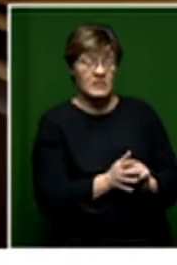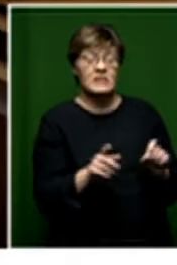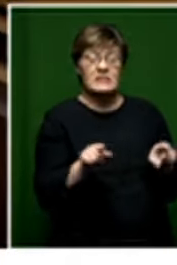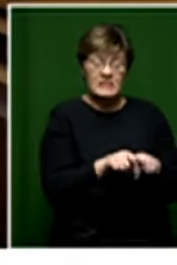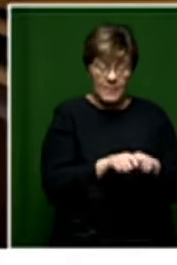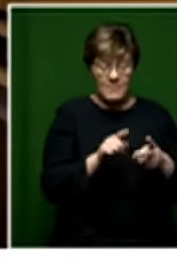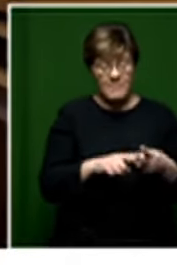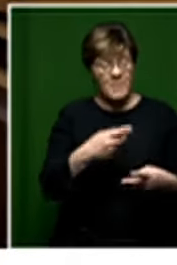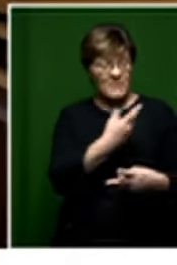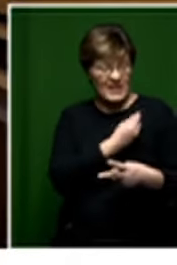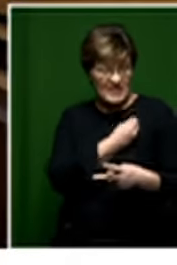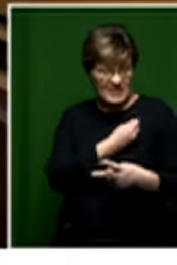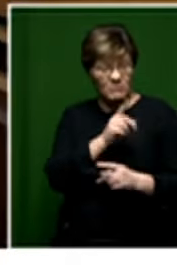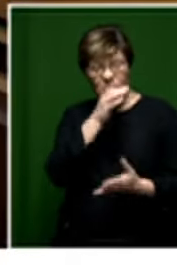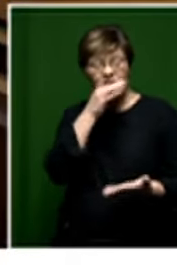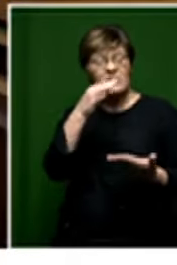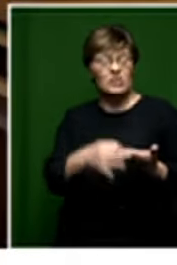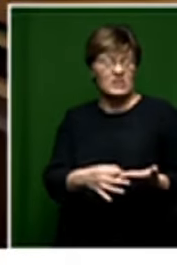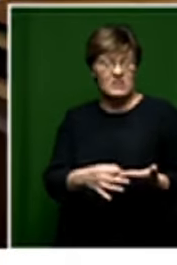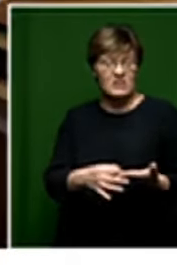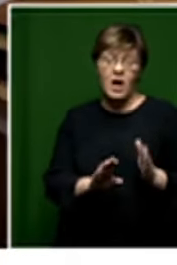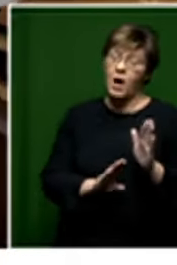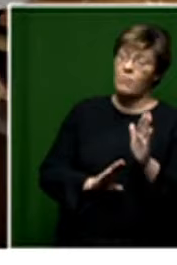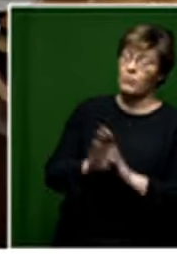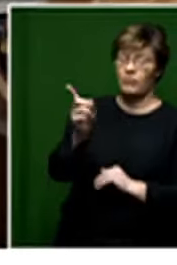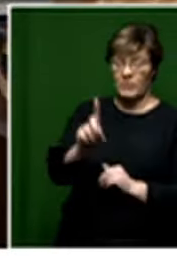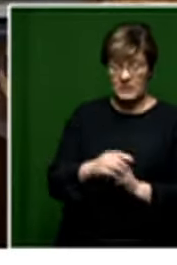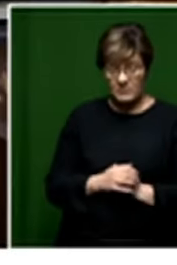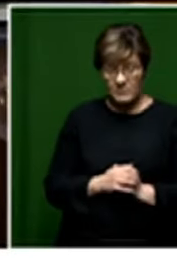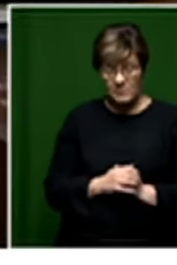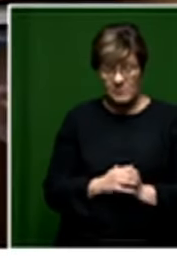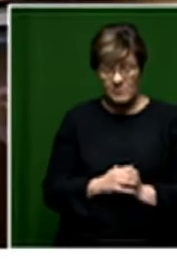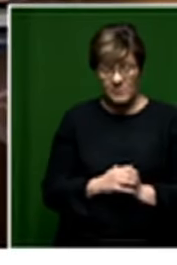the vaccines, what would you suggest needs to be improved upon?